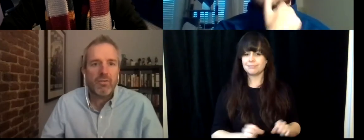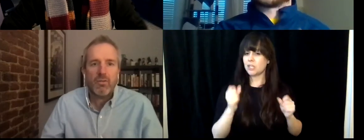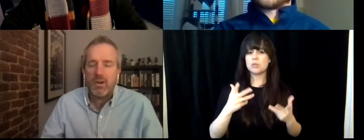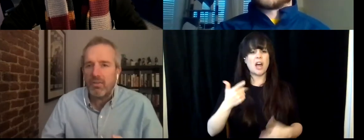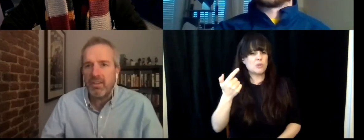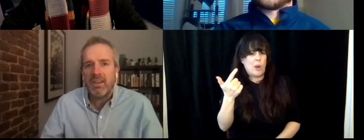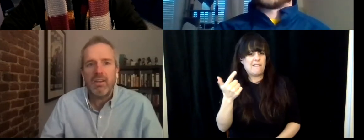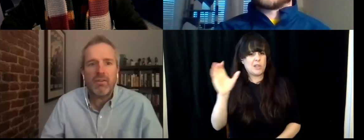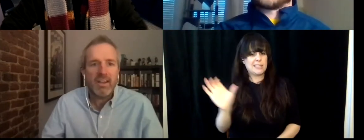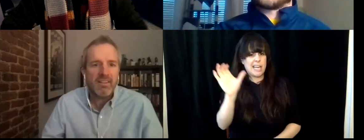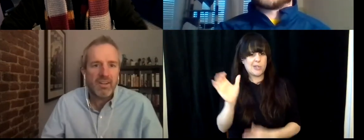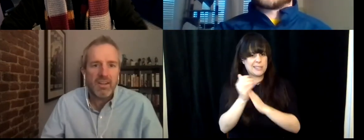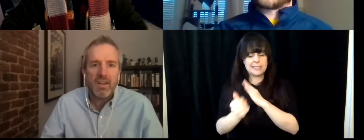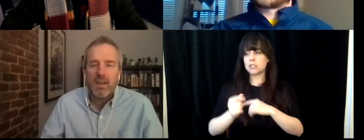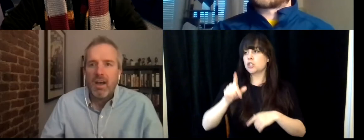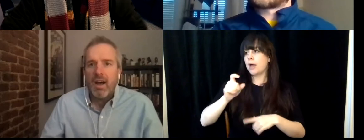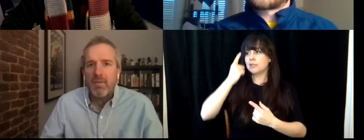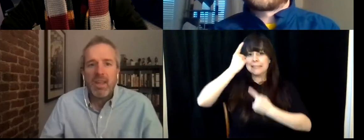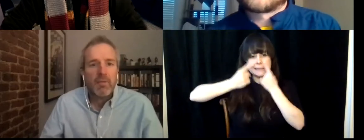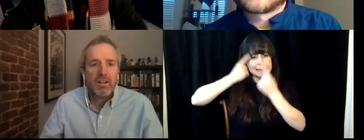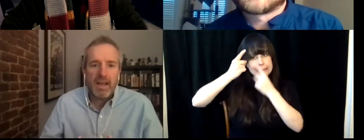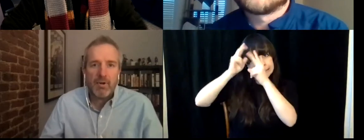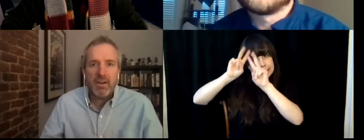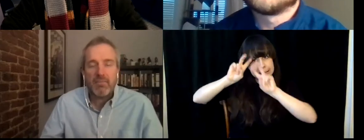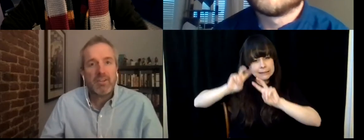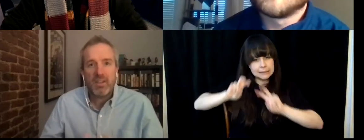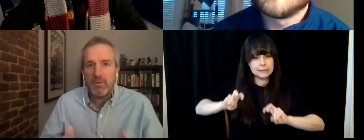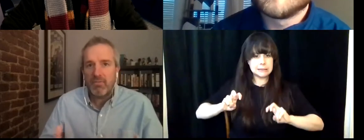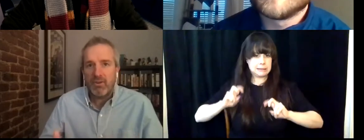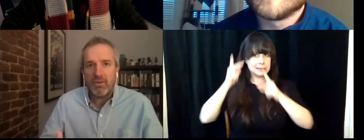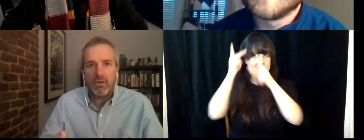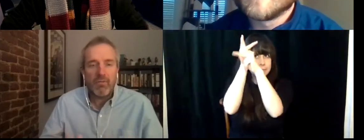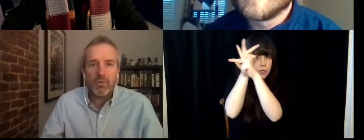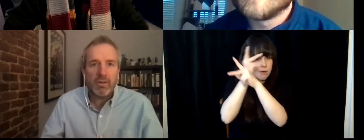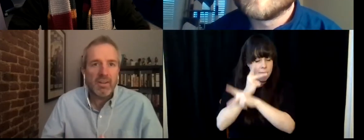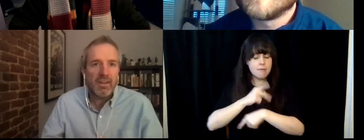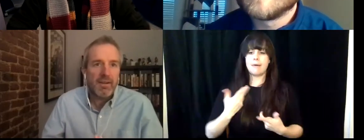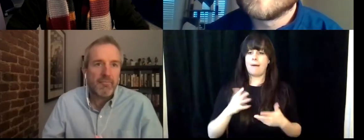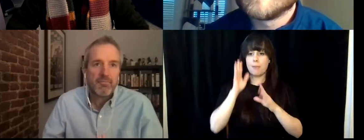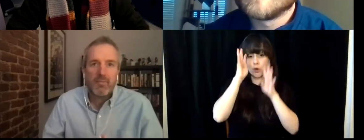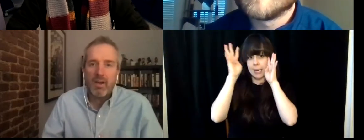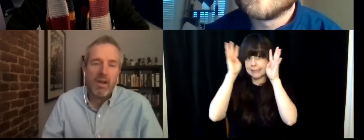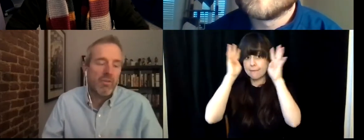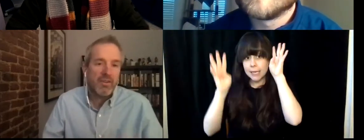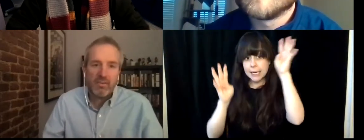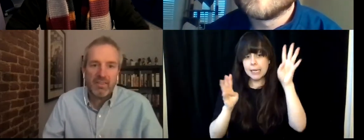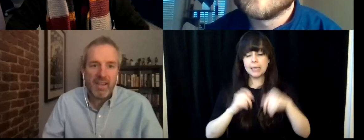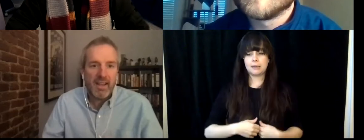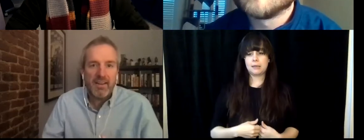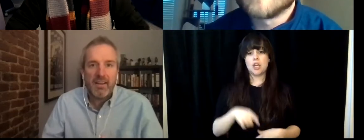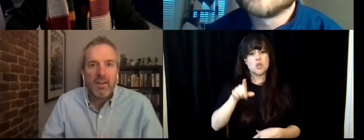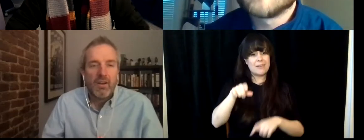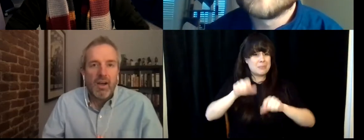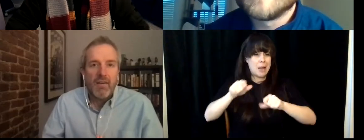you know, critical thinking, creativity, being able to collaborate, especially, I mean, if you're working on the restaurant